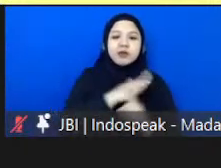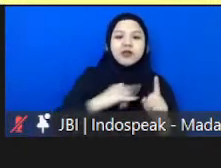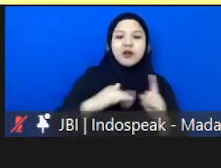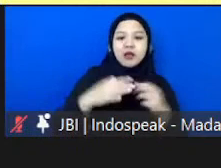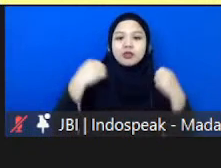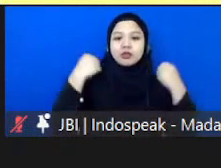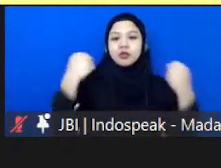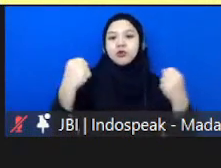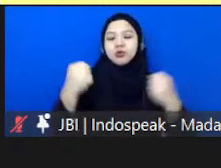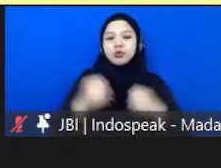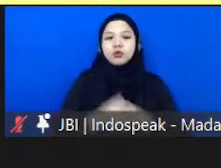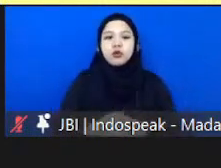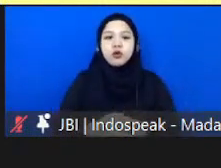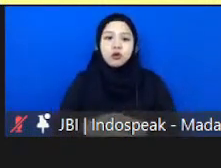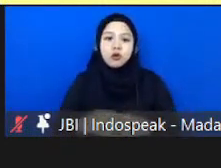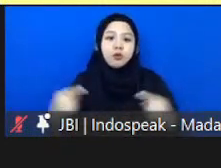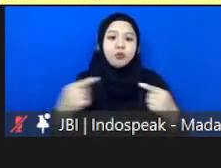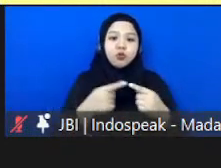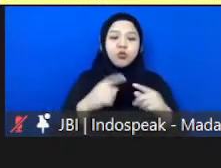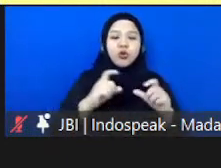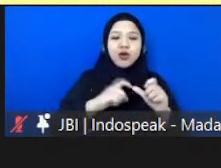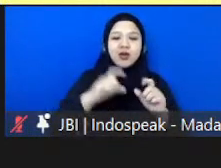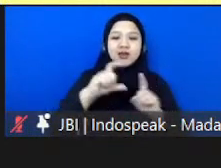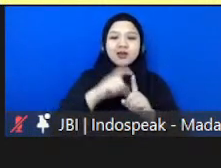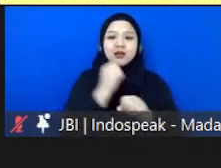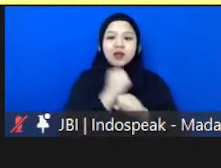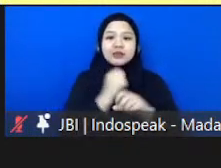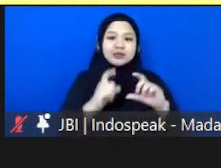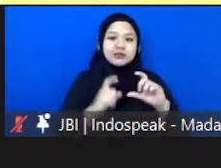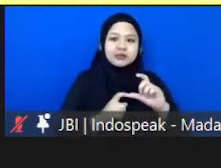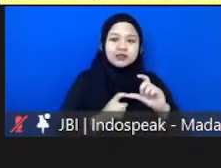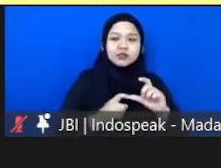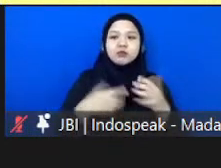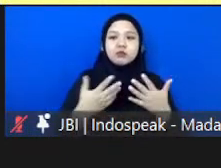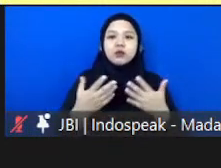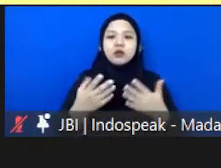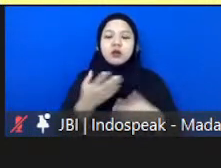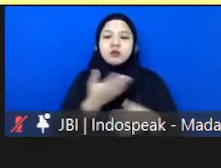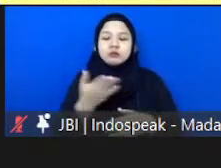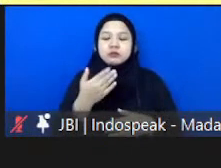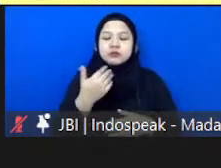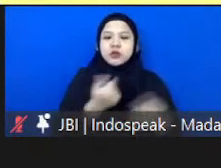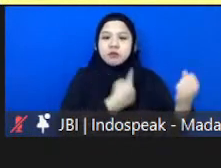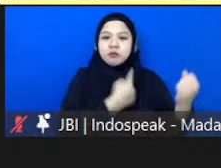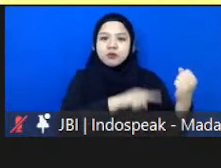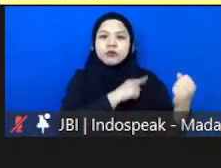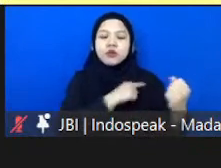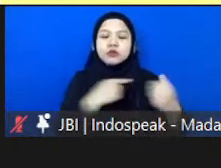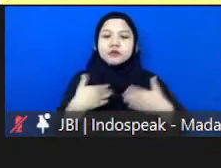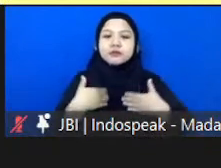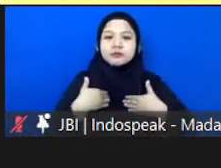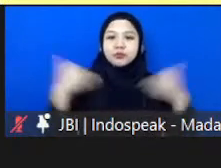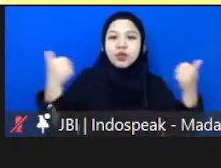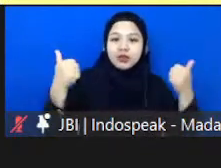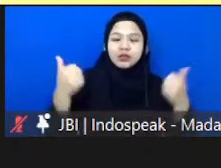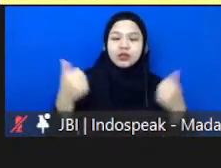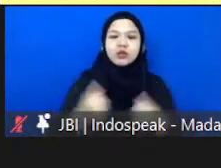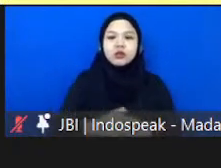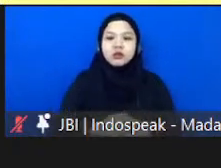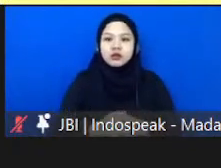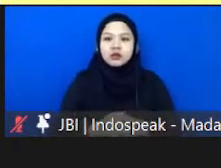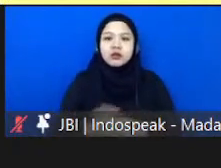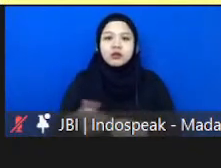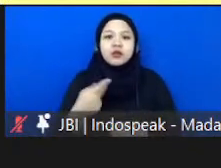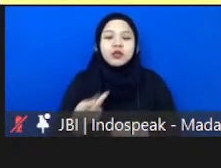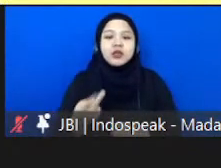not only we deliver an equitable recovery from COVID-19, but also at the same time, we will deliver the